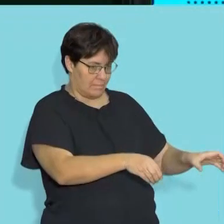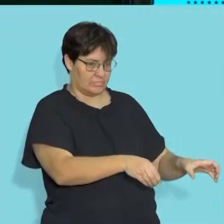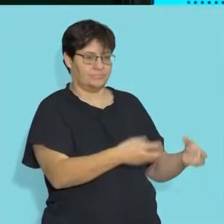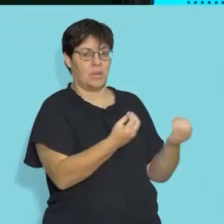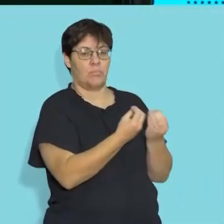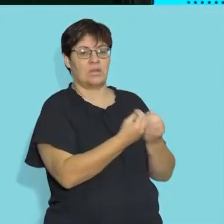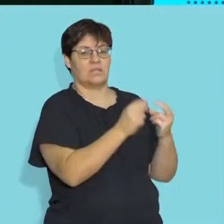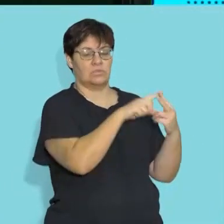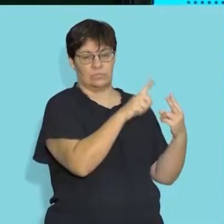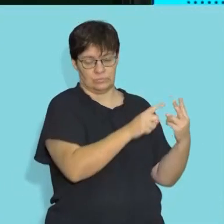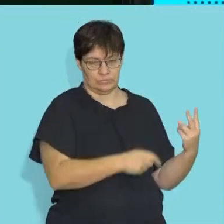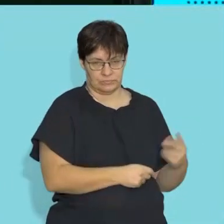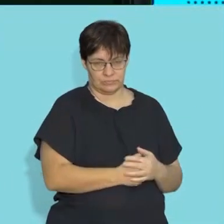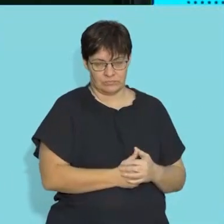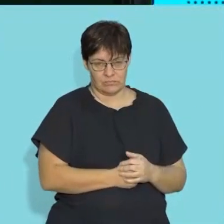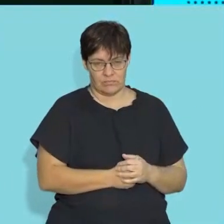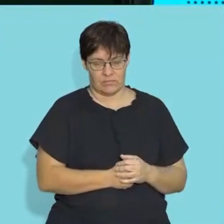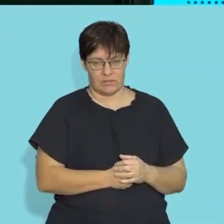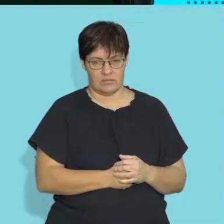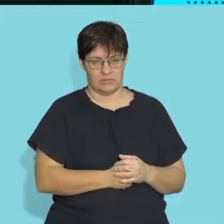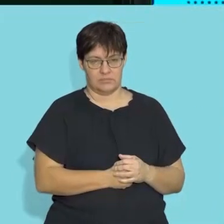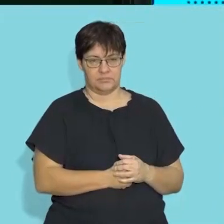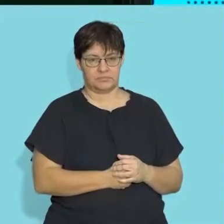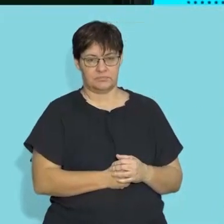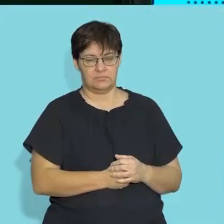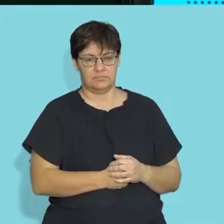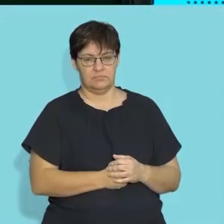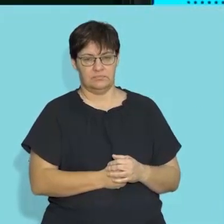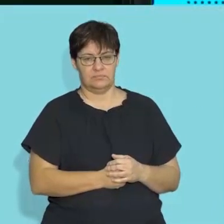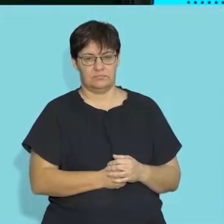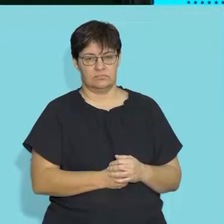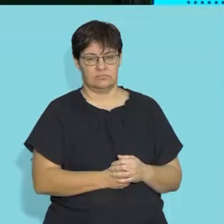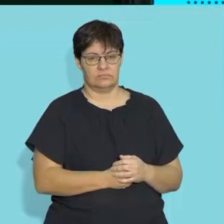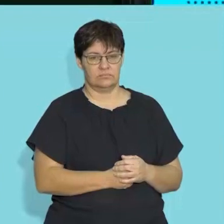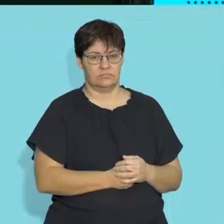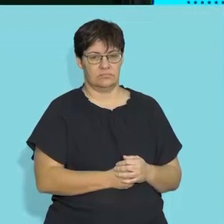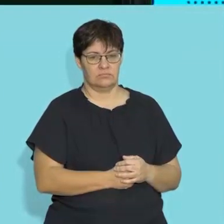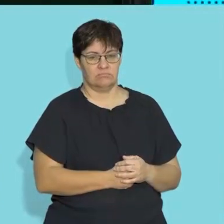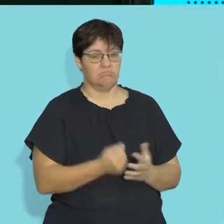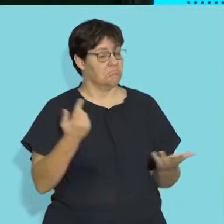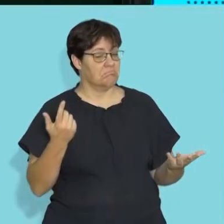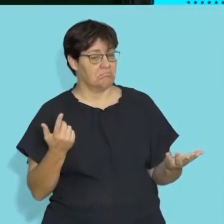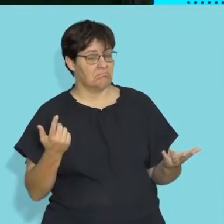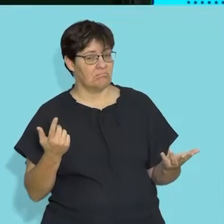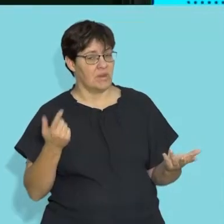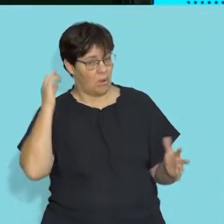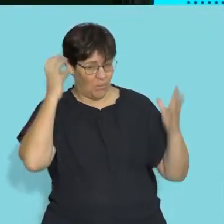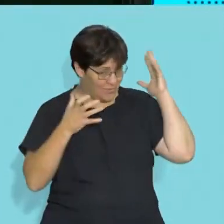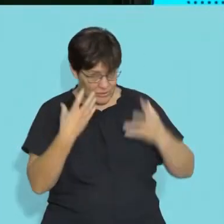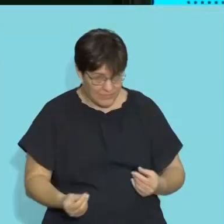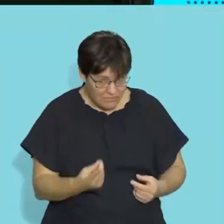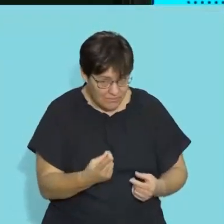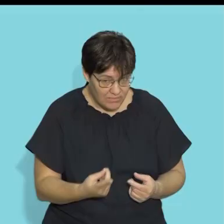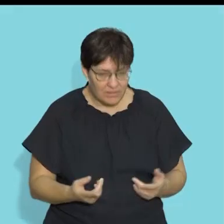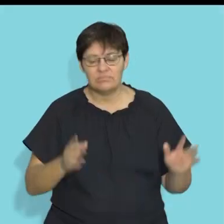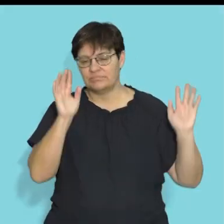in this case to form what was the reactant to be the product. I think I confused